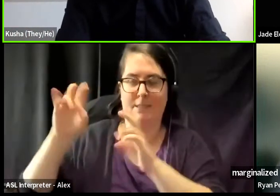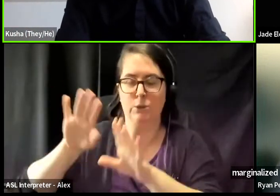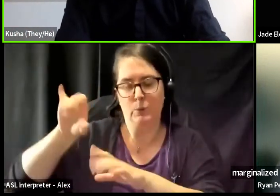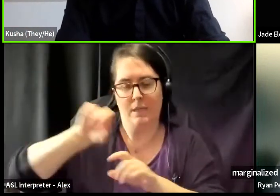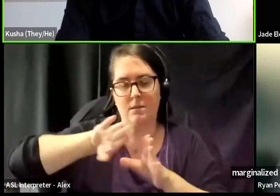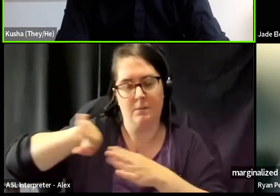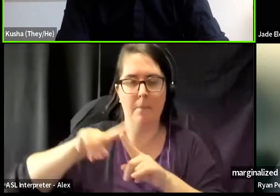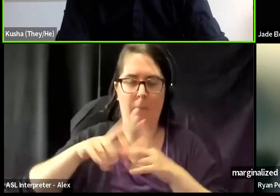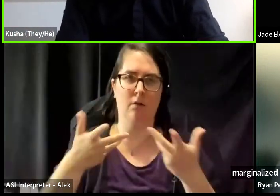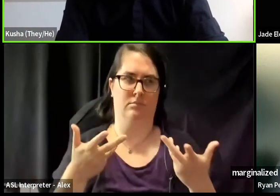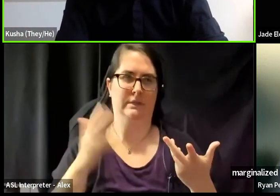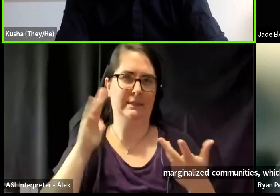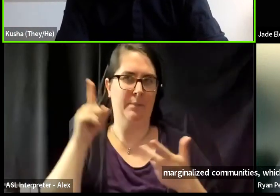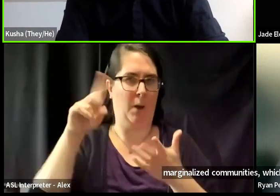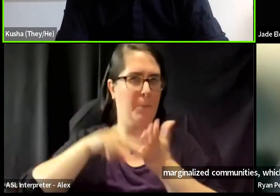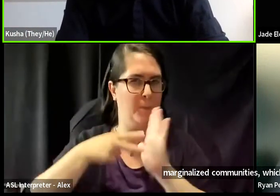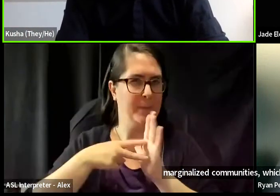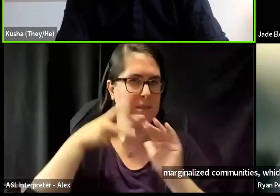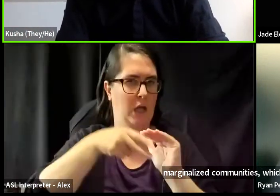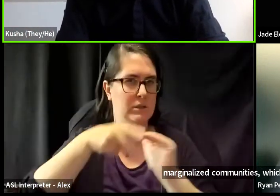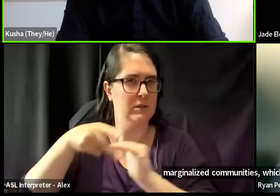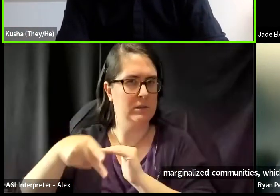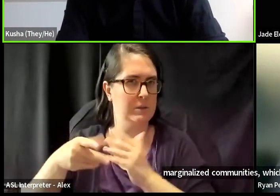yeah, and